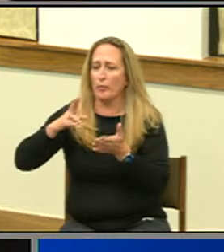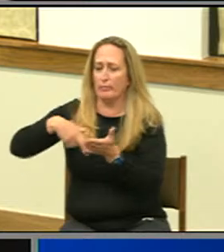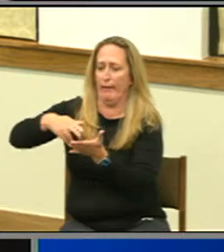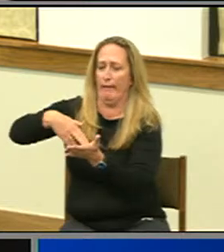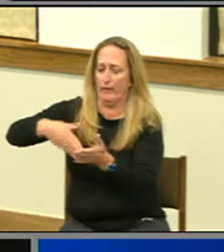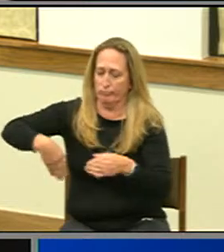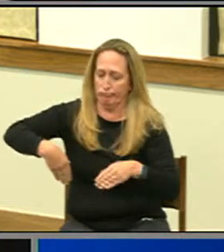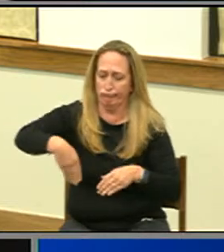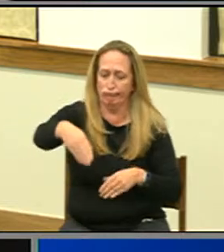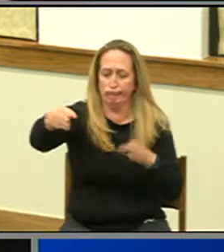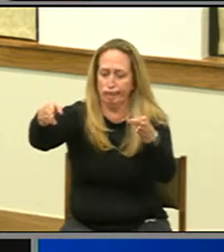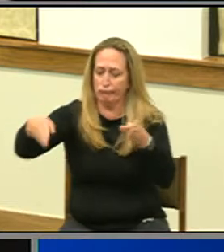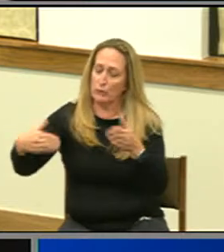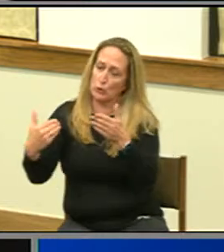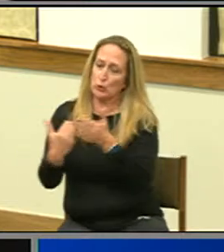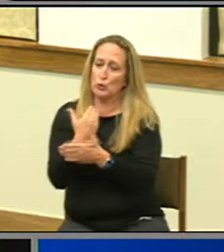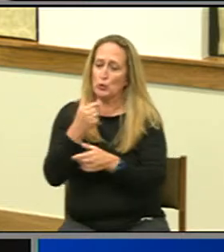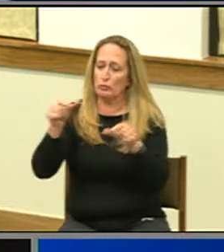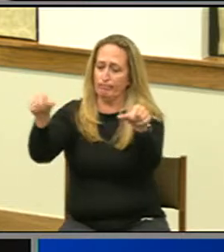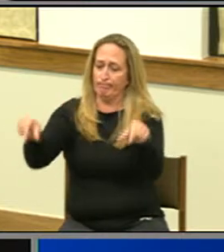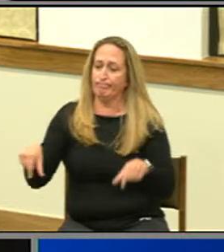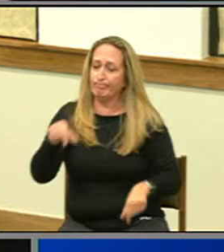the street with fresh striping.